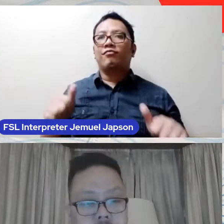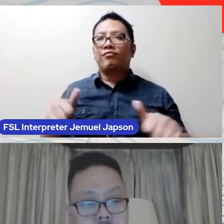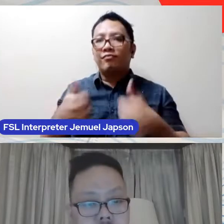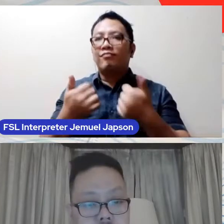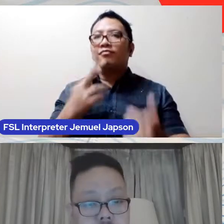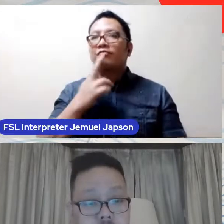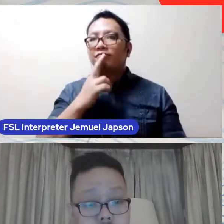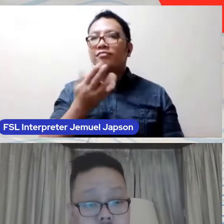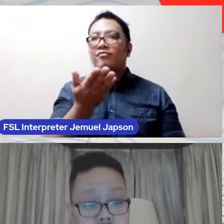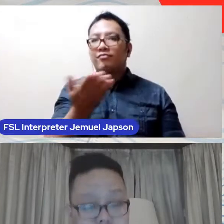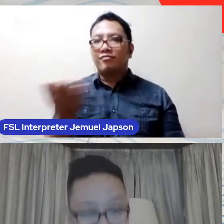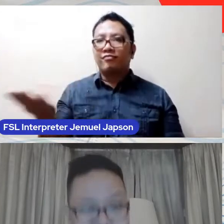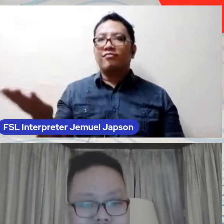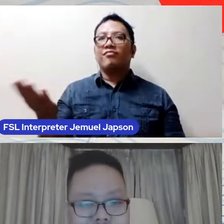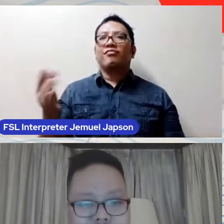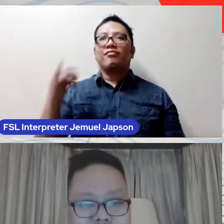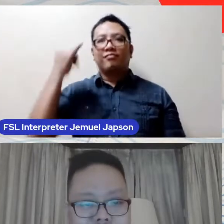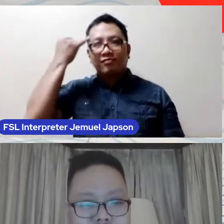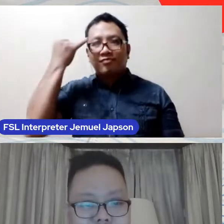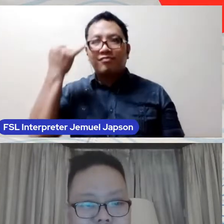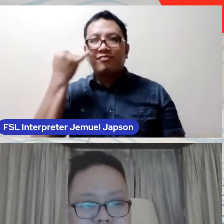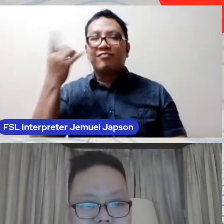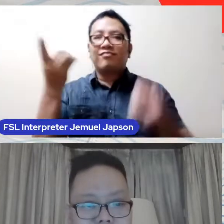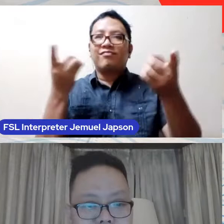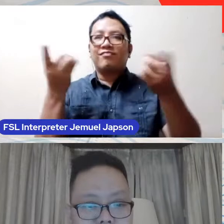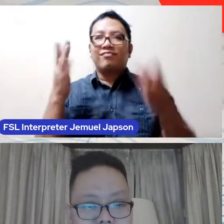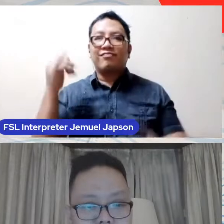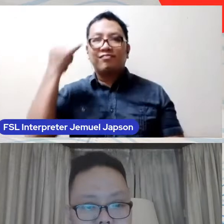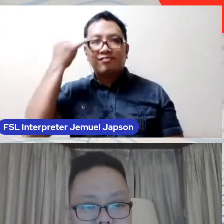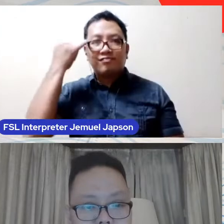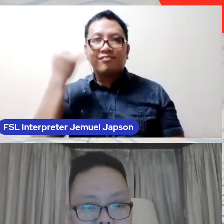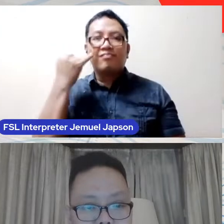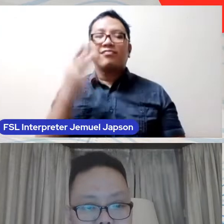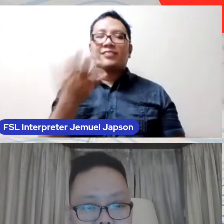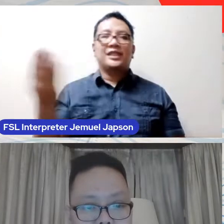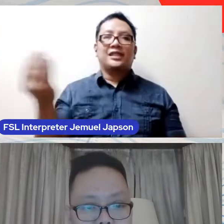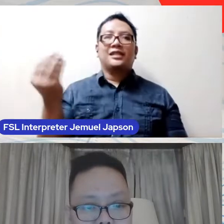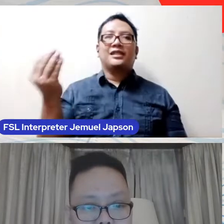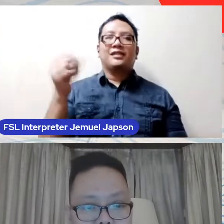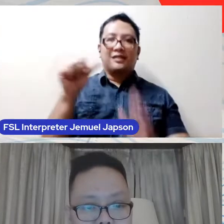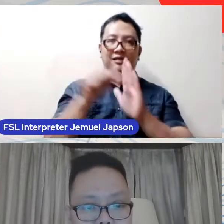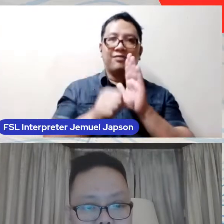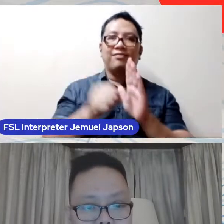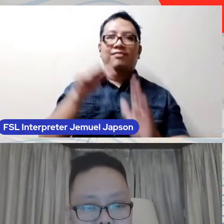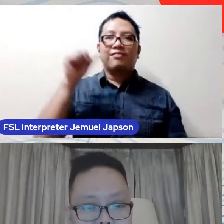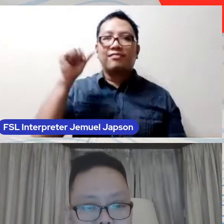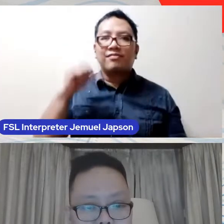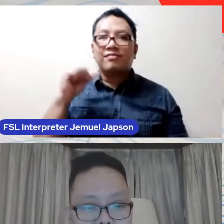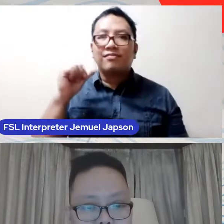guests. Director James, I know you've been, the COMELEC has been tirelessly working for preparing for the